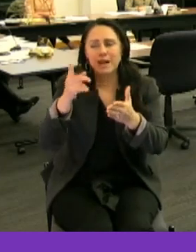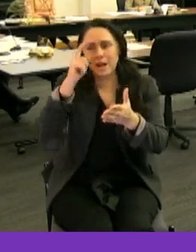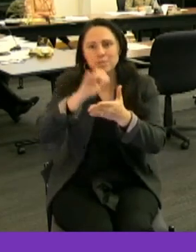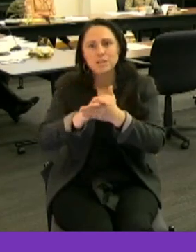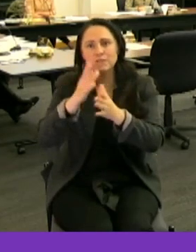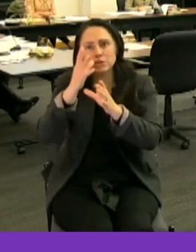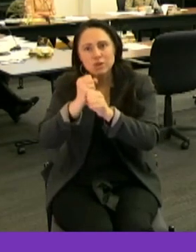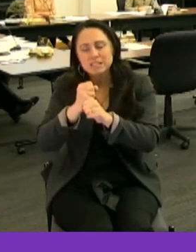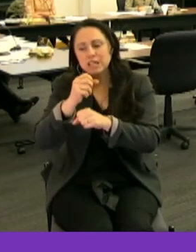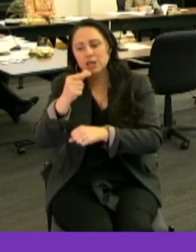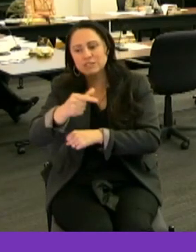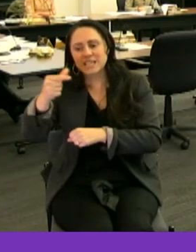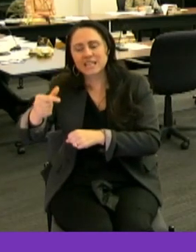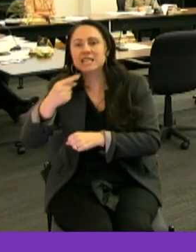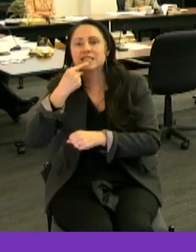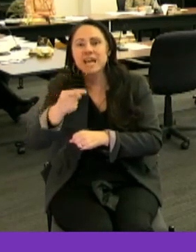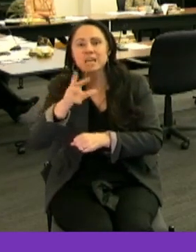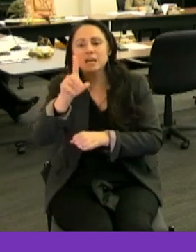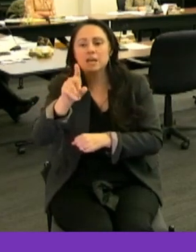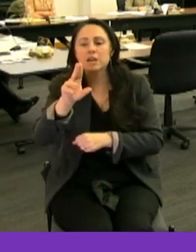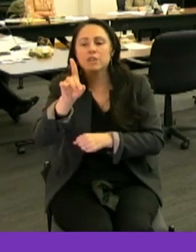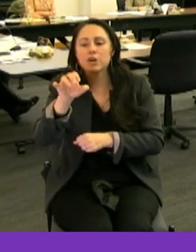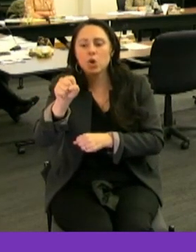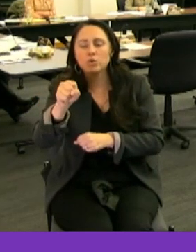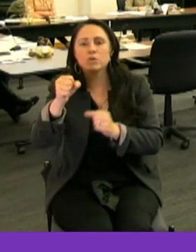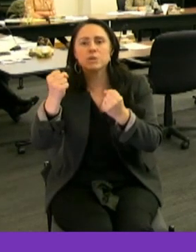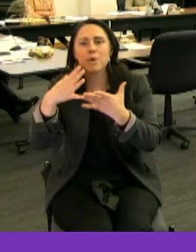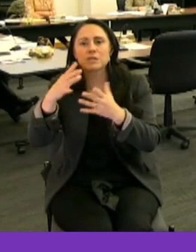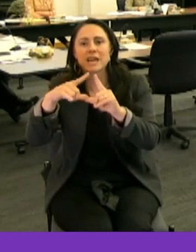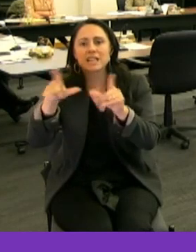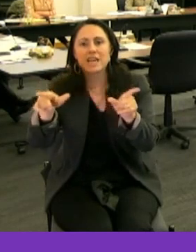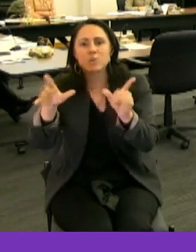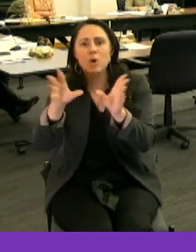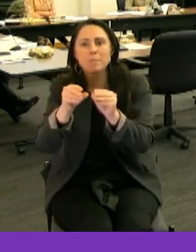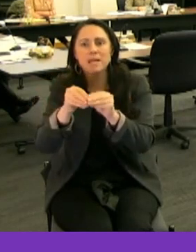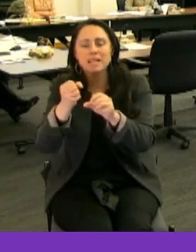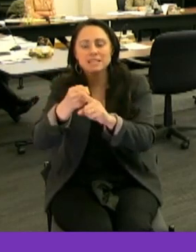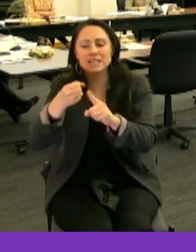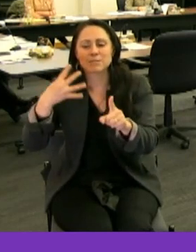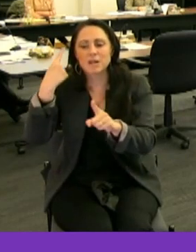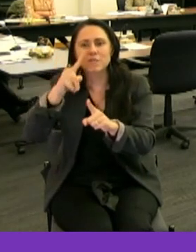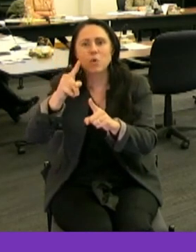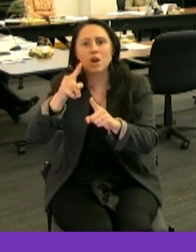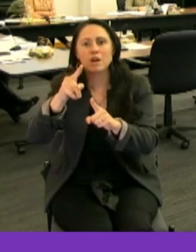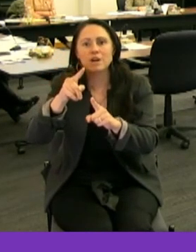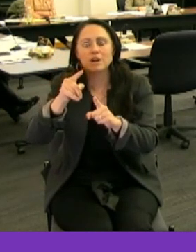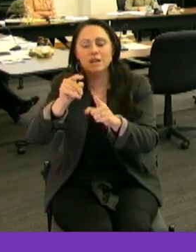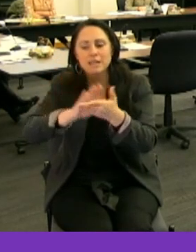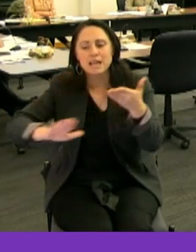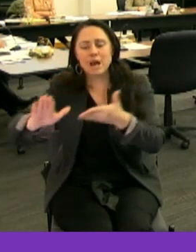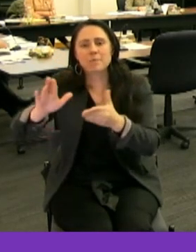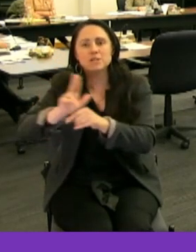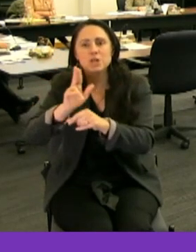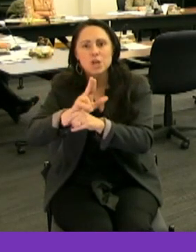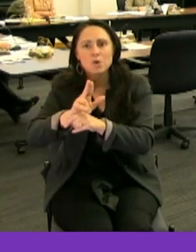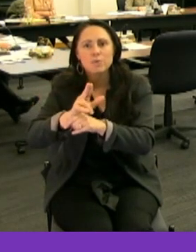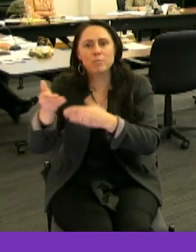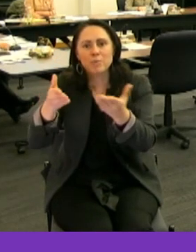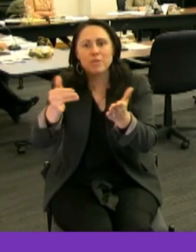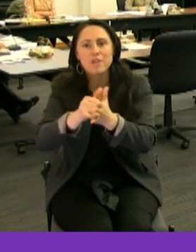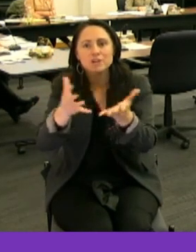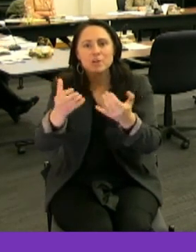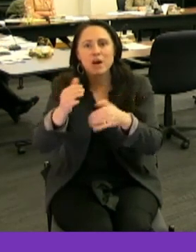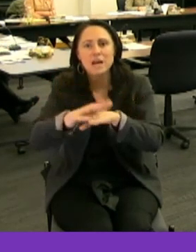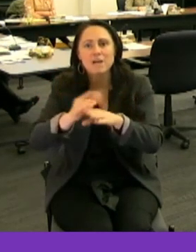Garcia Guillen was saying that it was the CUDO multilingual meetings expanded for campus use proposal that she would like on the